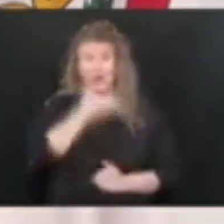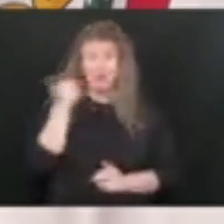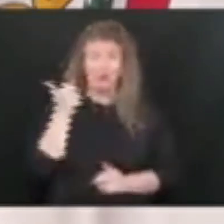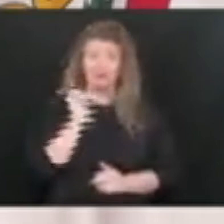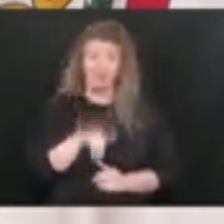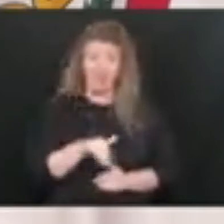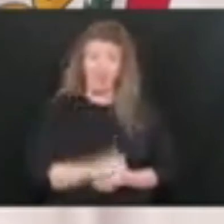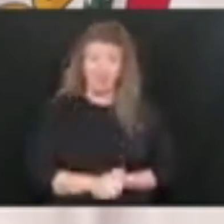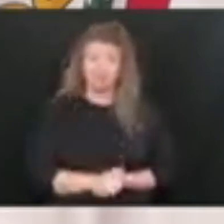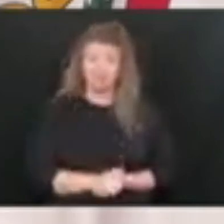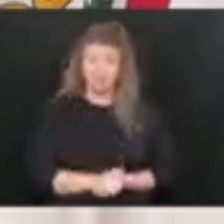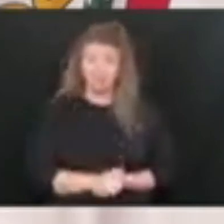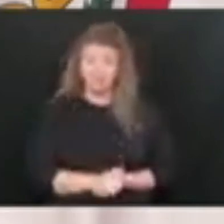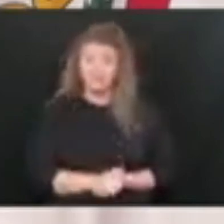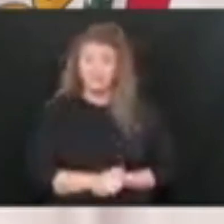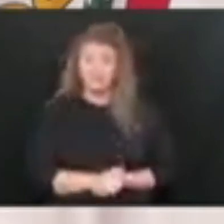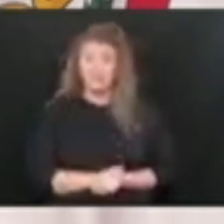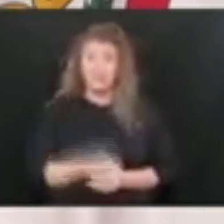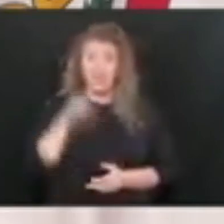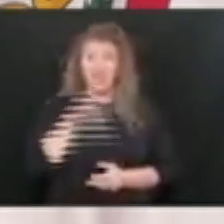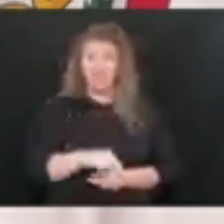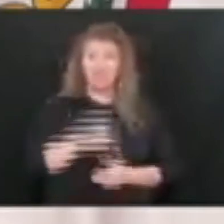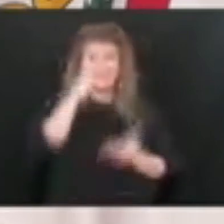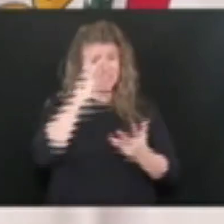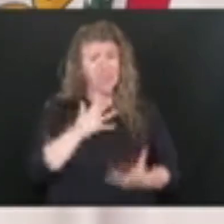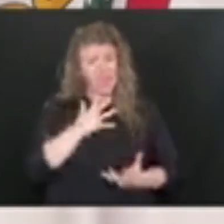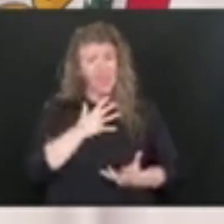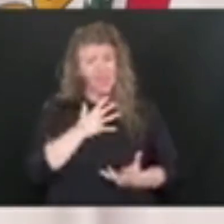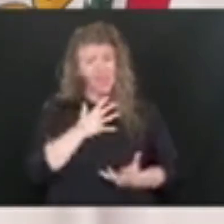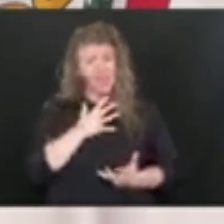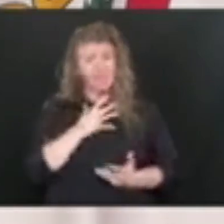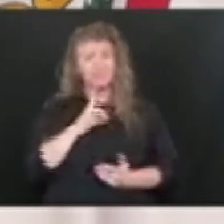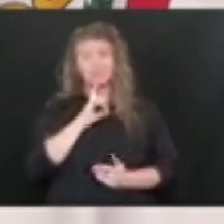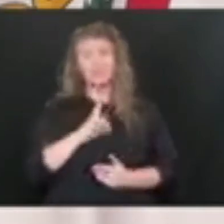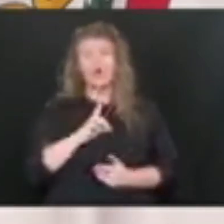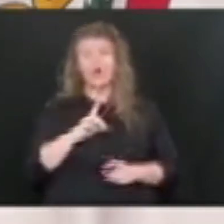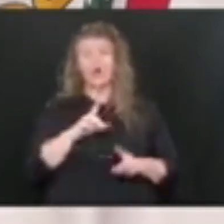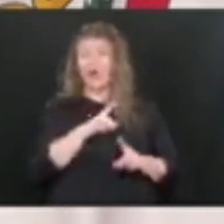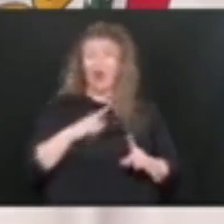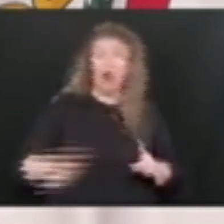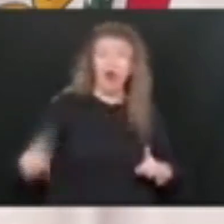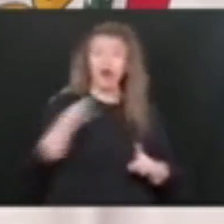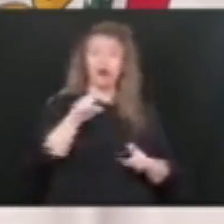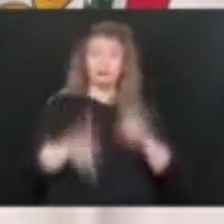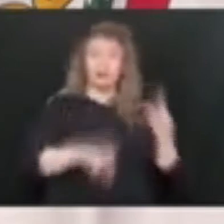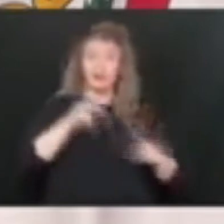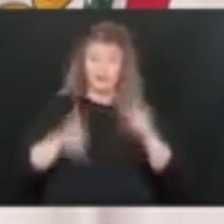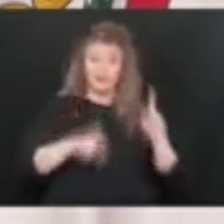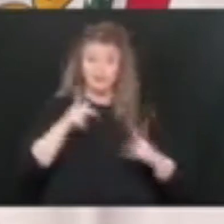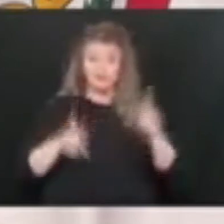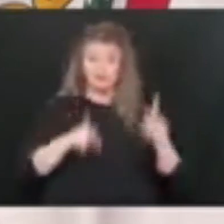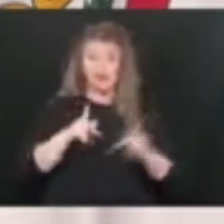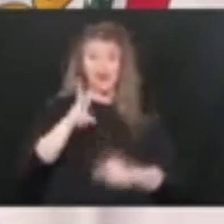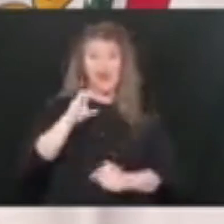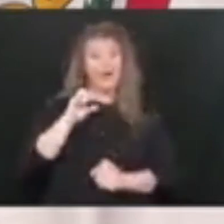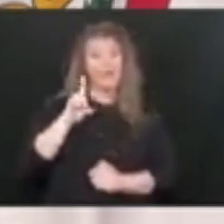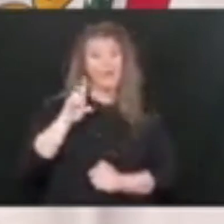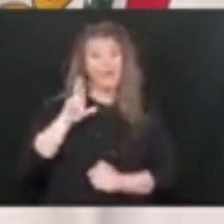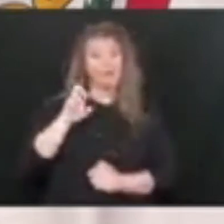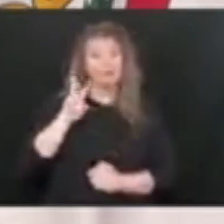this. And this is so sad. So for all those folks that are at Woodrow